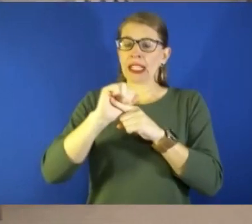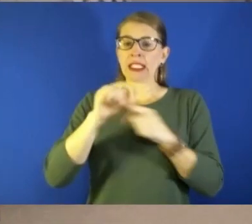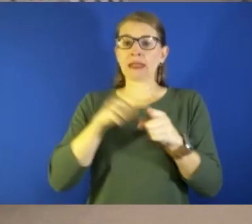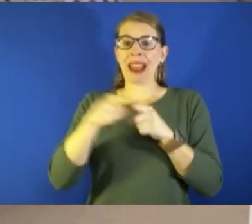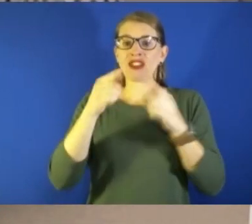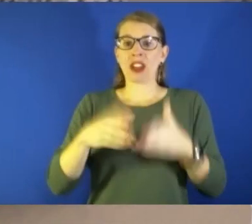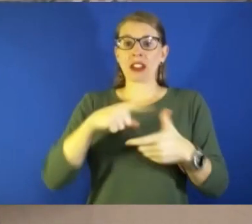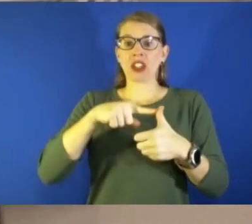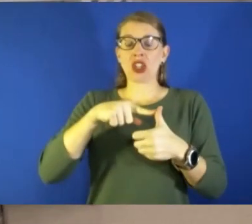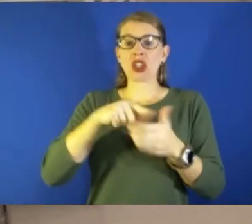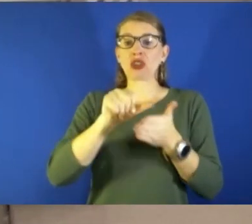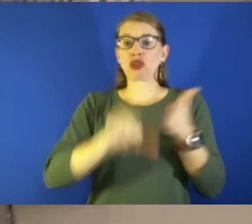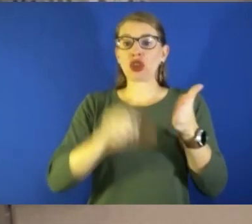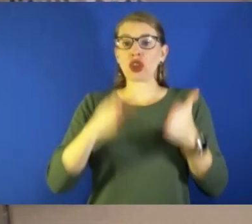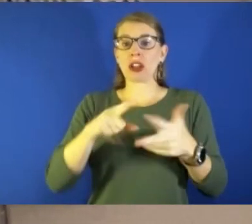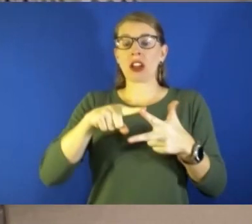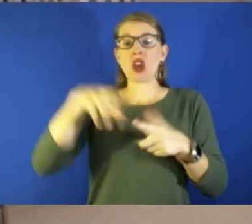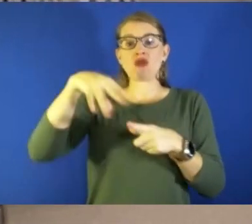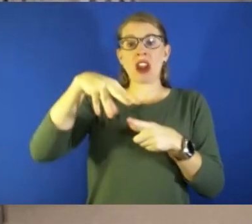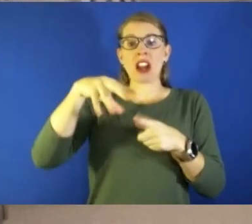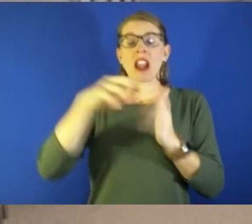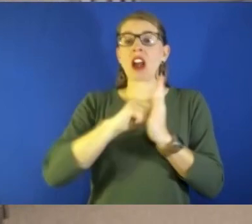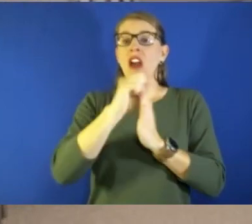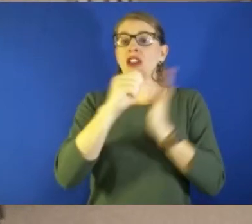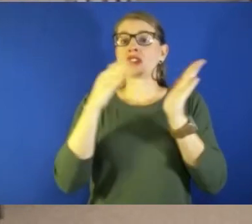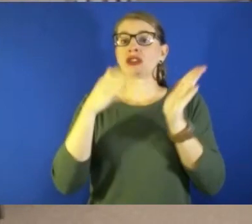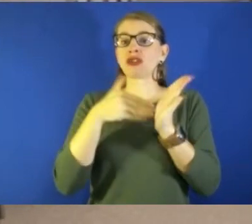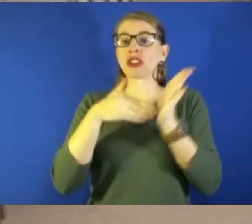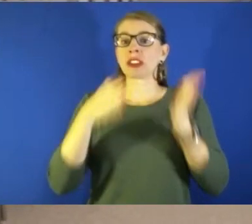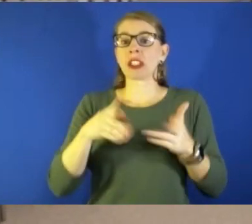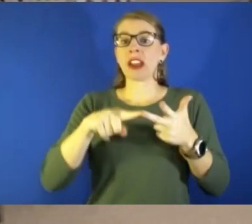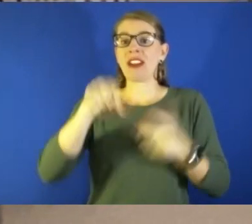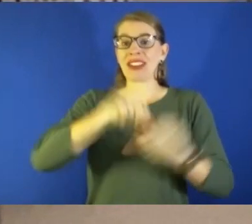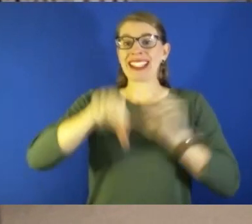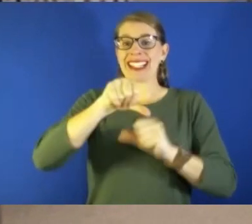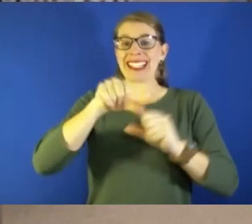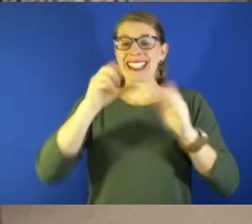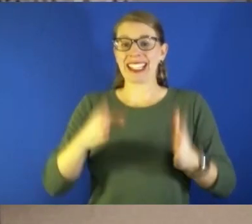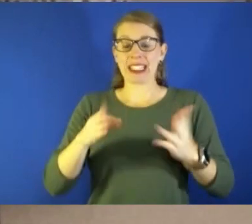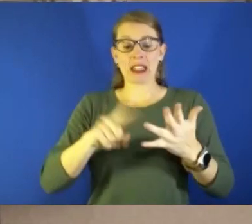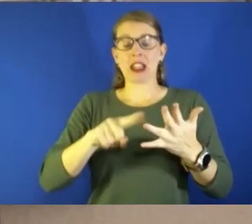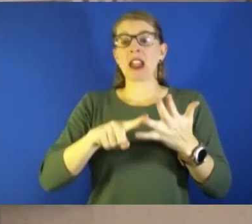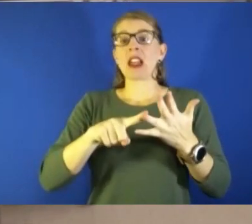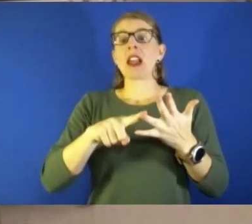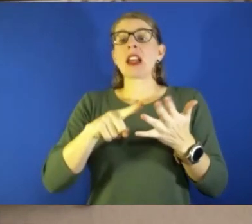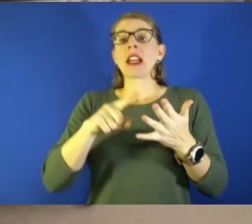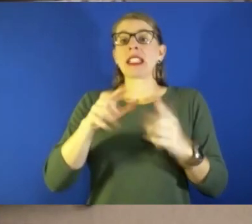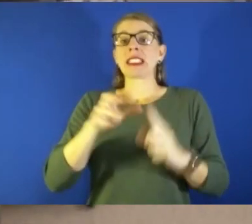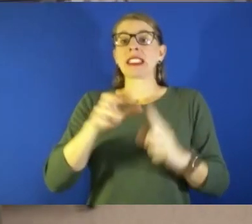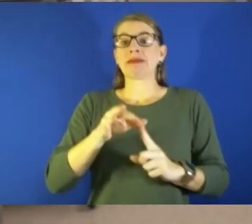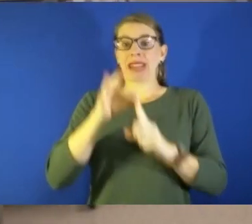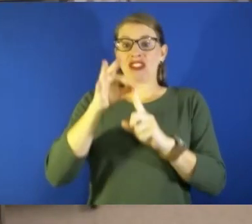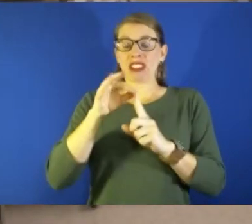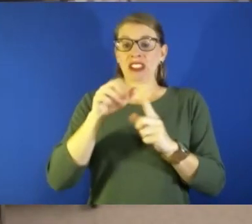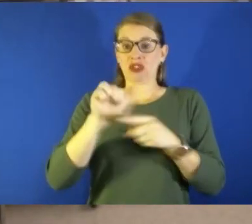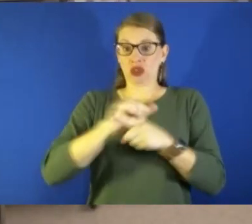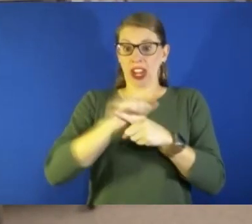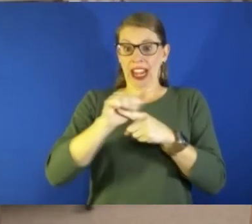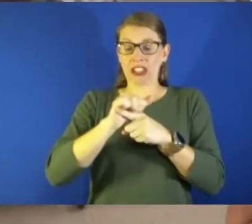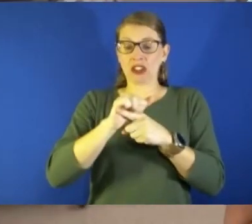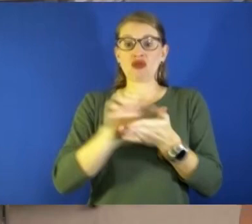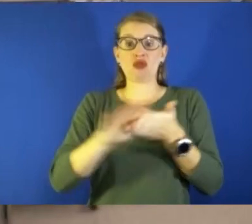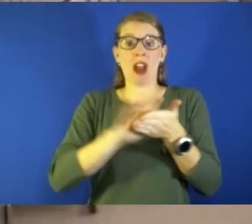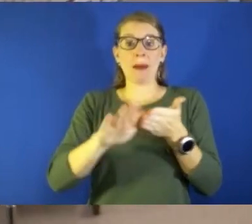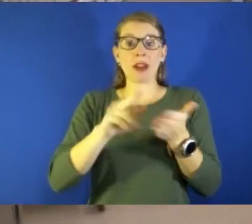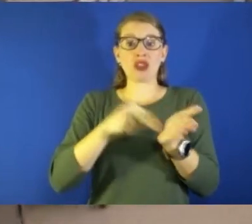surgeon, radiation oncologist, a physicist, a specialty trained scrub nurse, a circulating nurse, a CRNA,